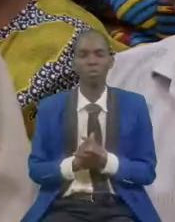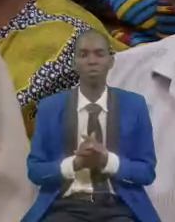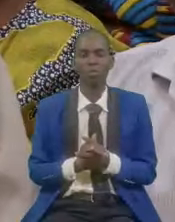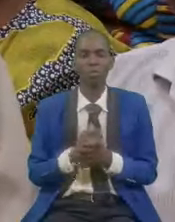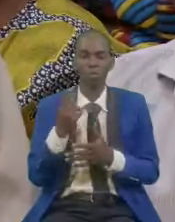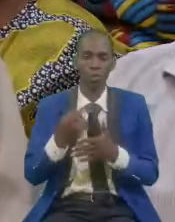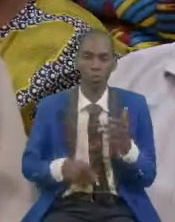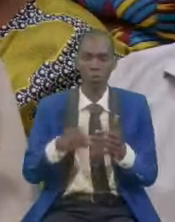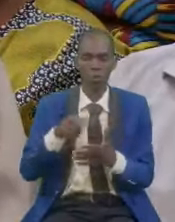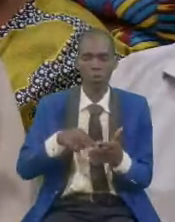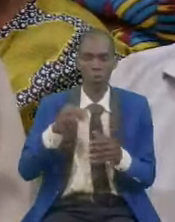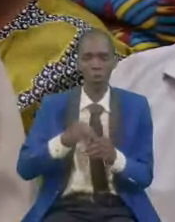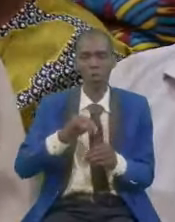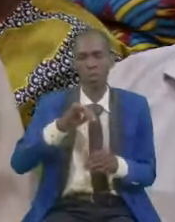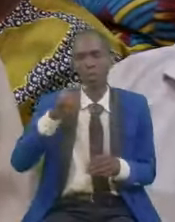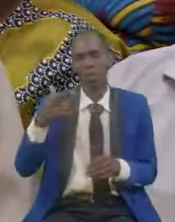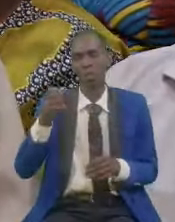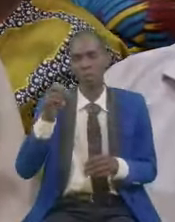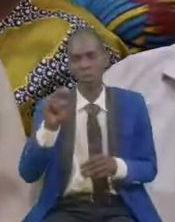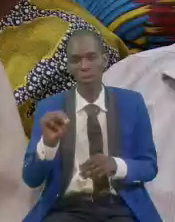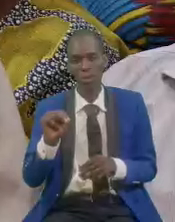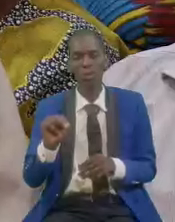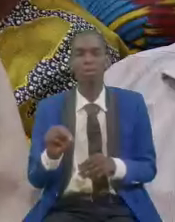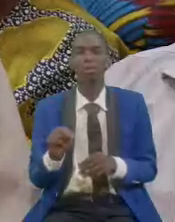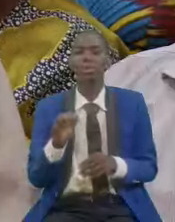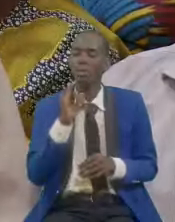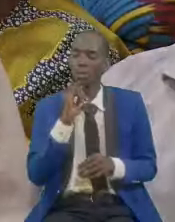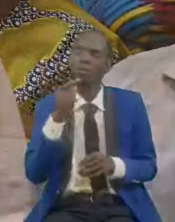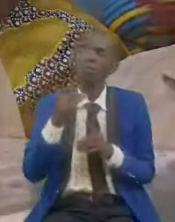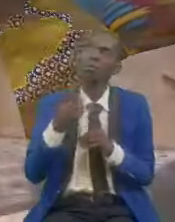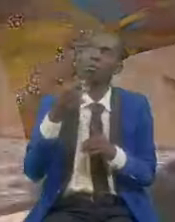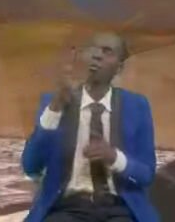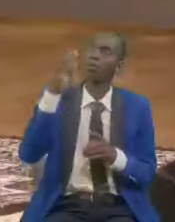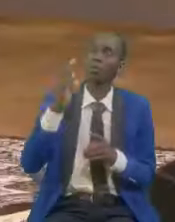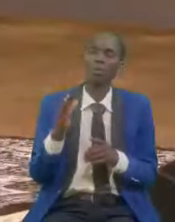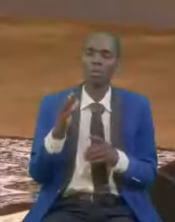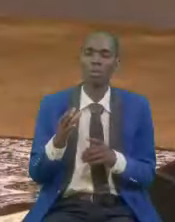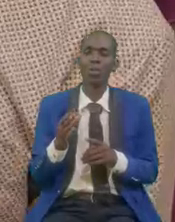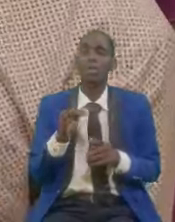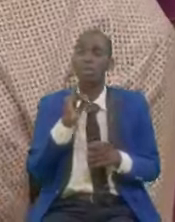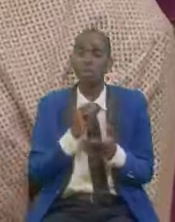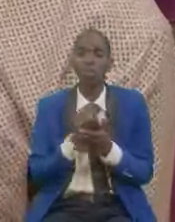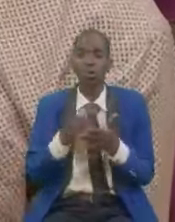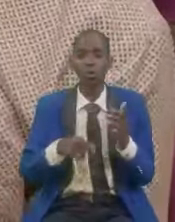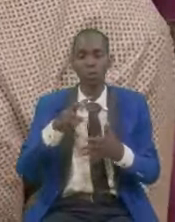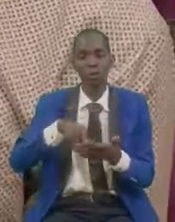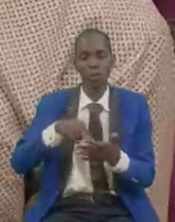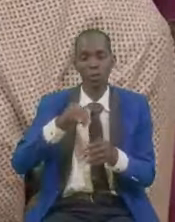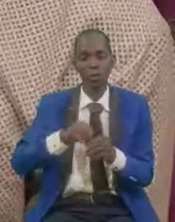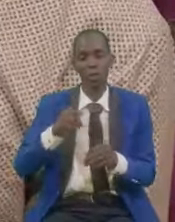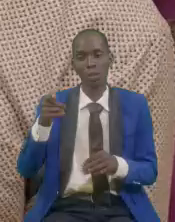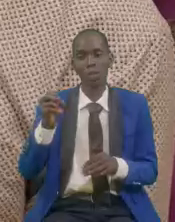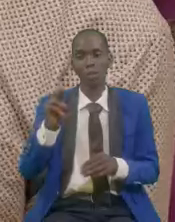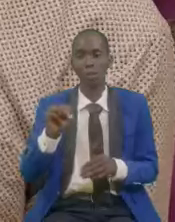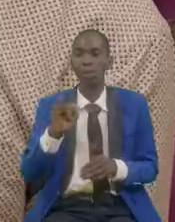in Genesis, is it the word of Moses? Is it the word of Moses? What you read